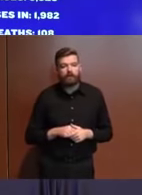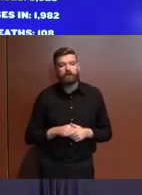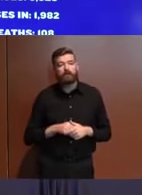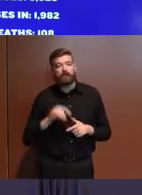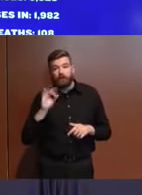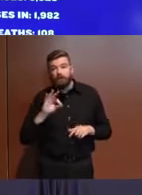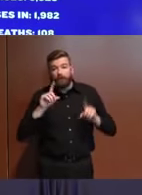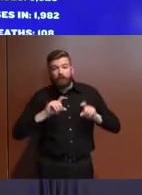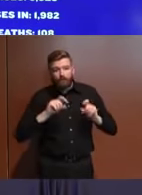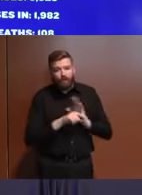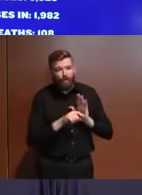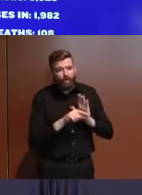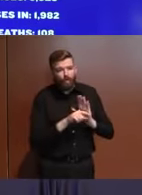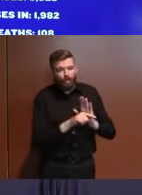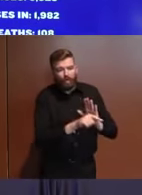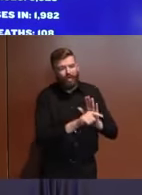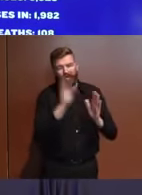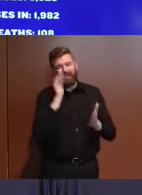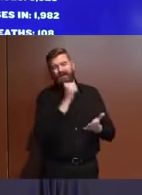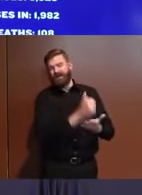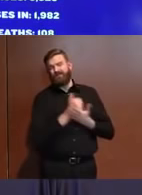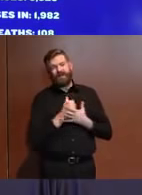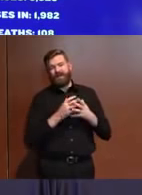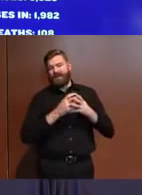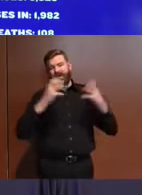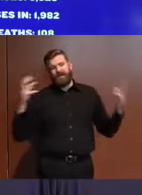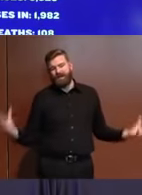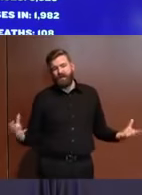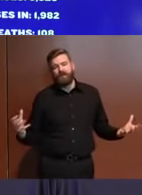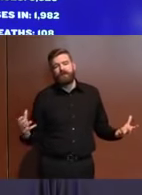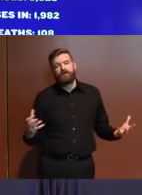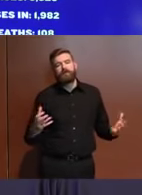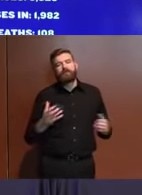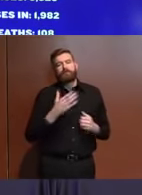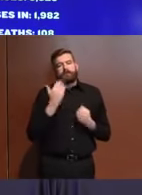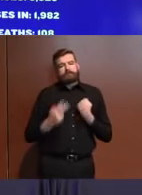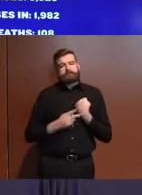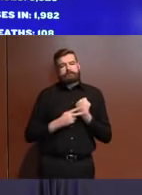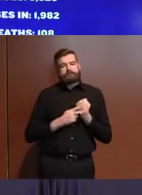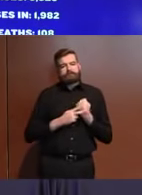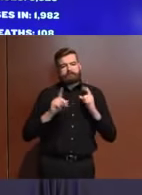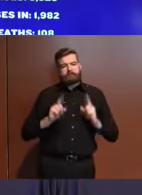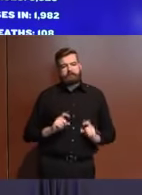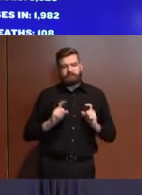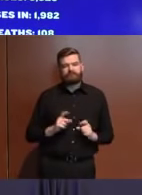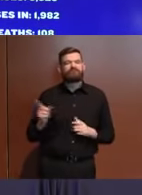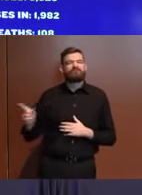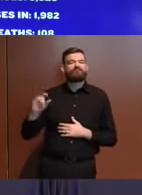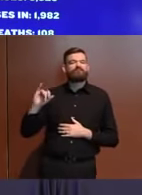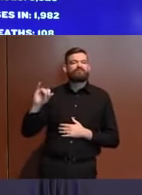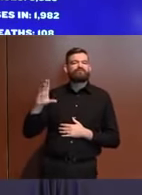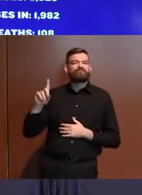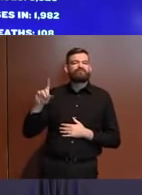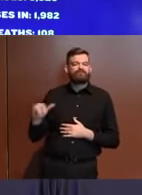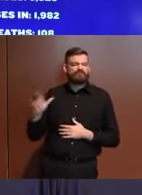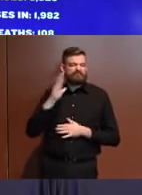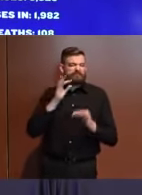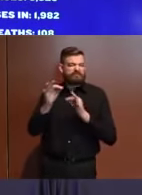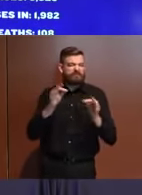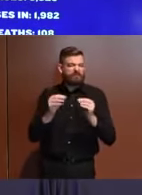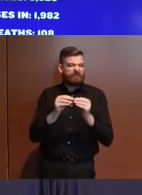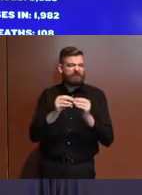out in front. Our best metric, and Judy and Ed will get into this shortly, our best metric for ensuring that our